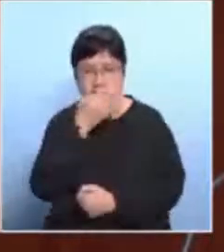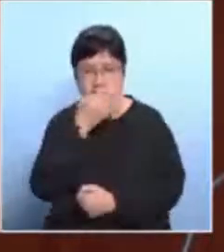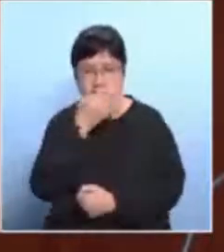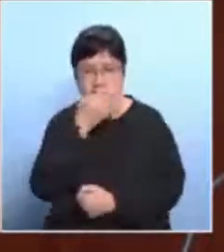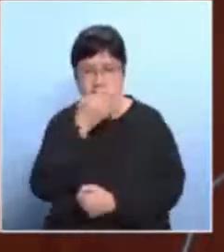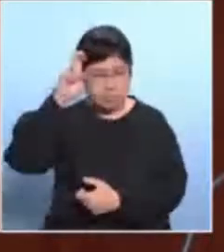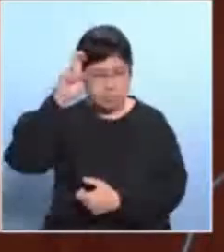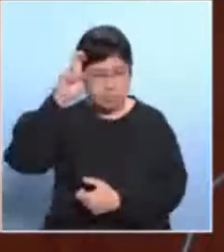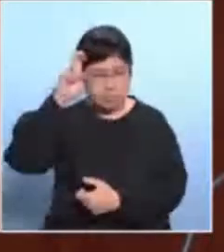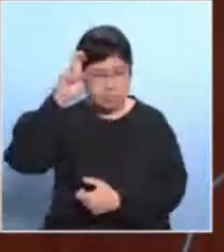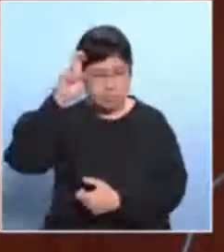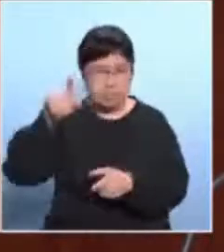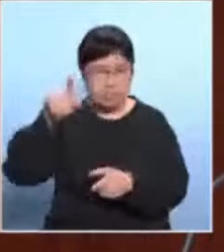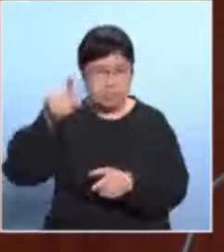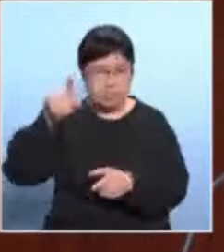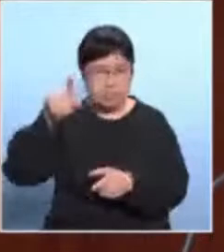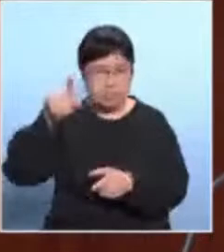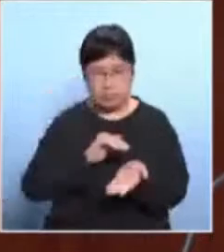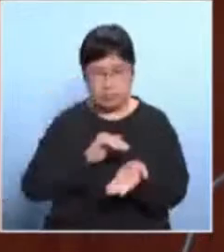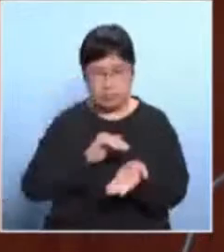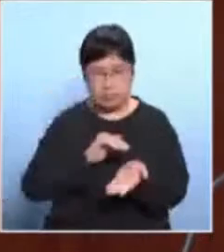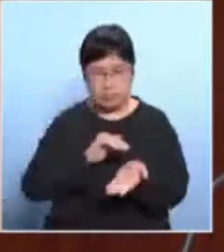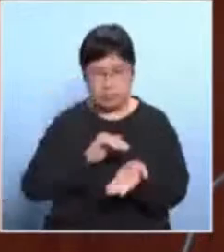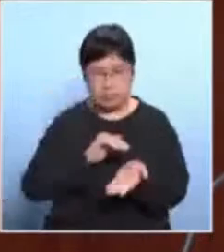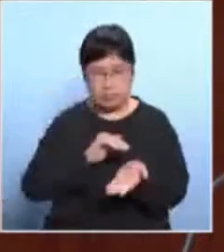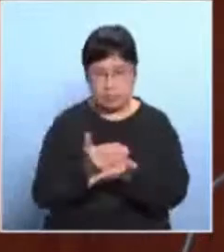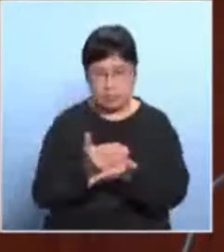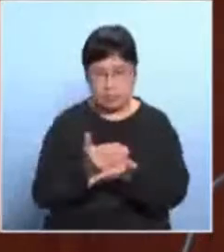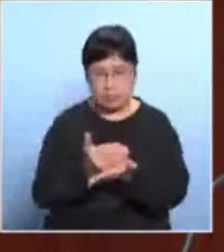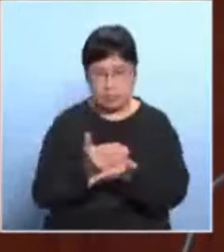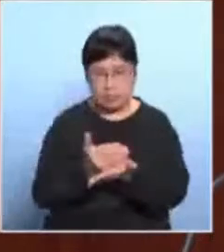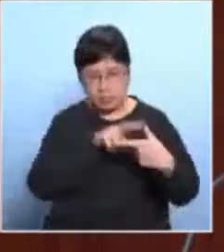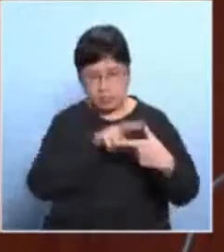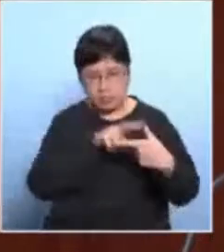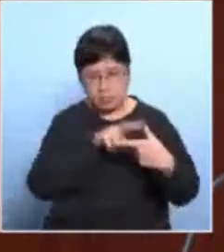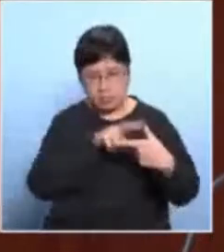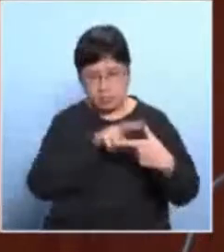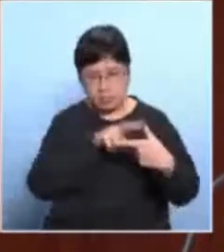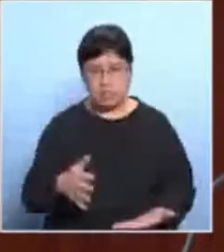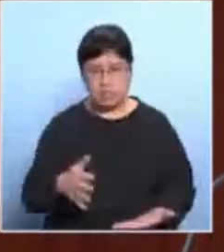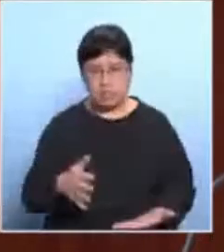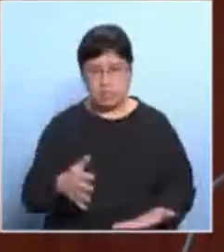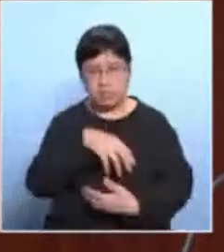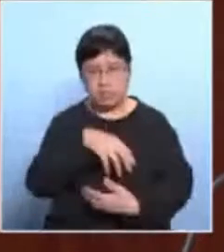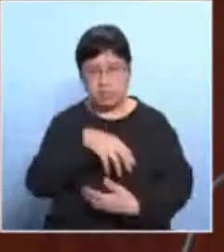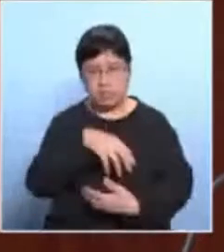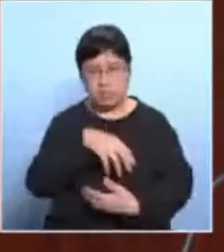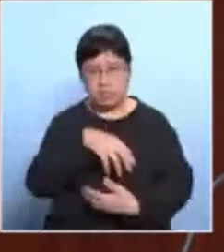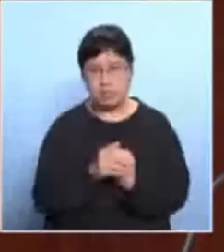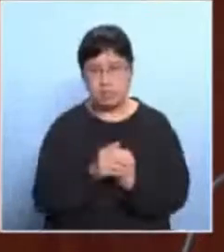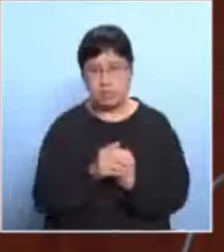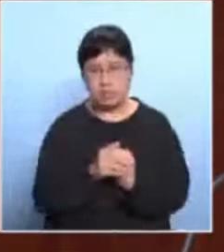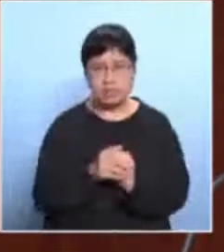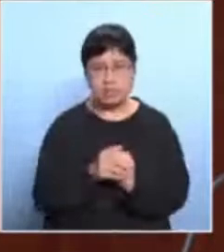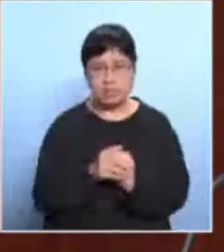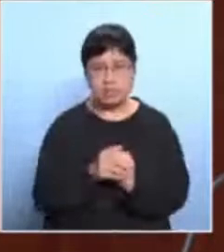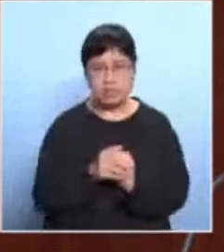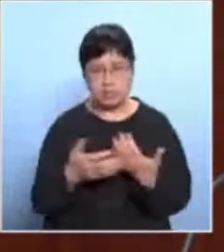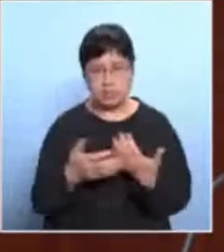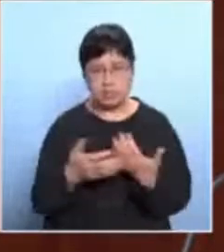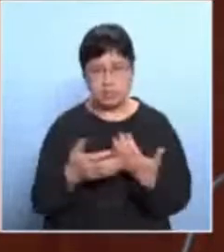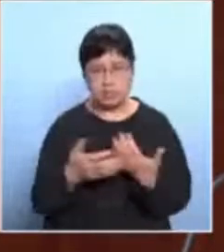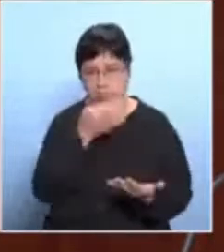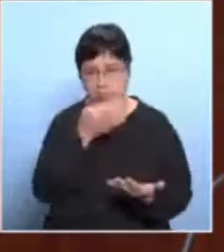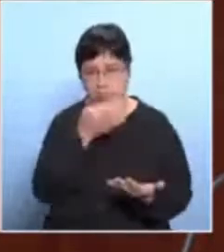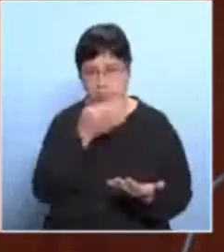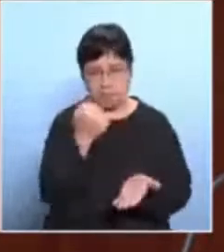clinical trials and research and development of drugs in Hong Kong, we will enhance the existing drug regulatory regime by